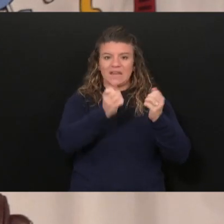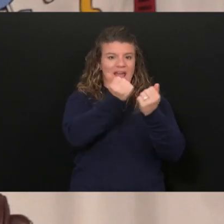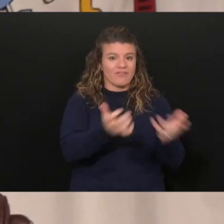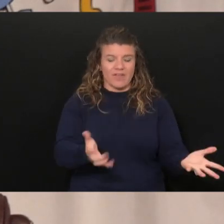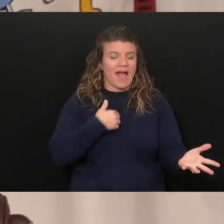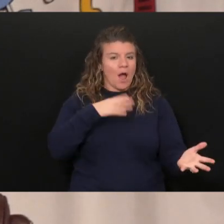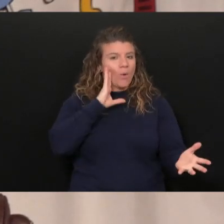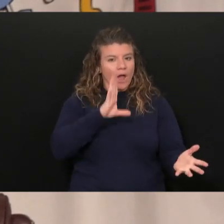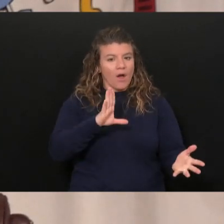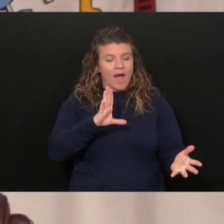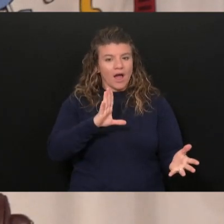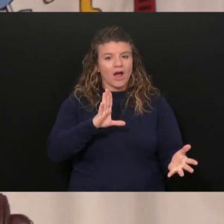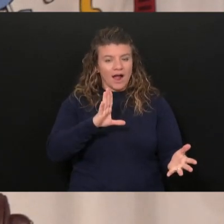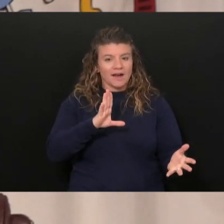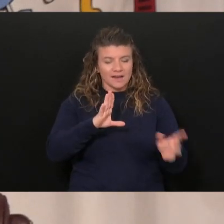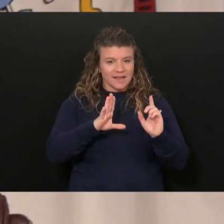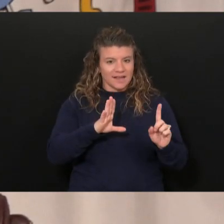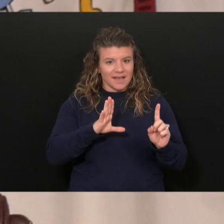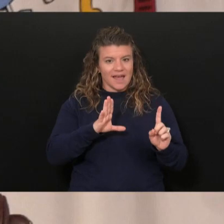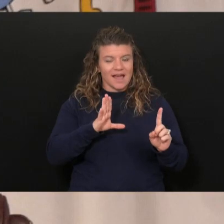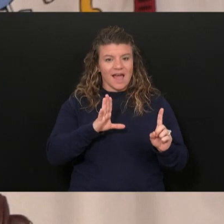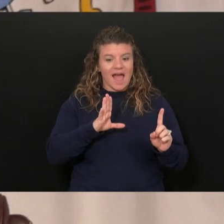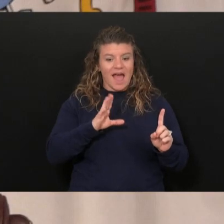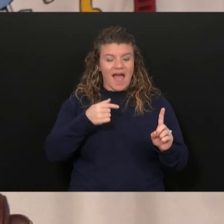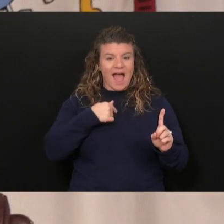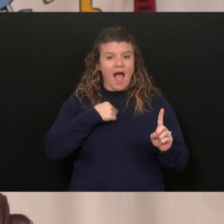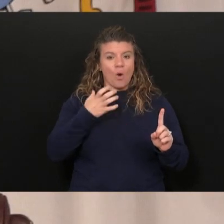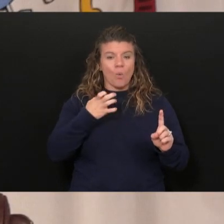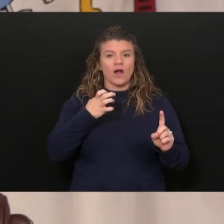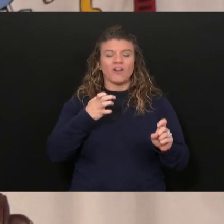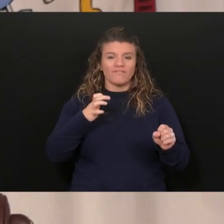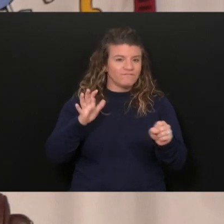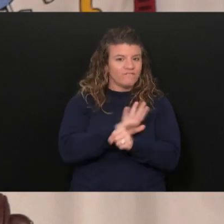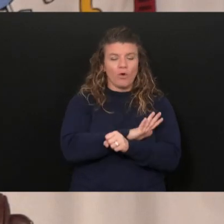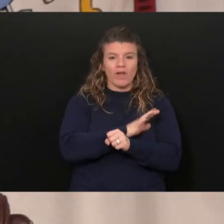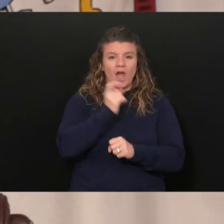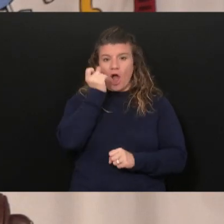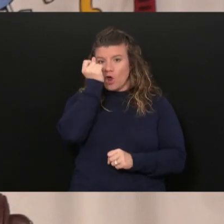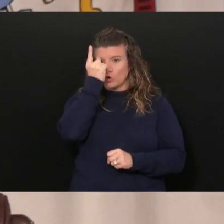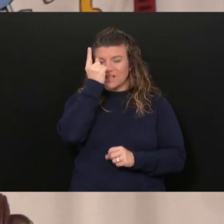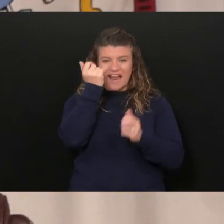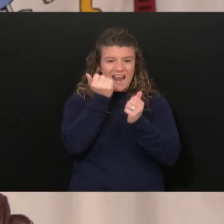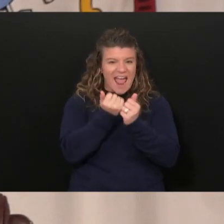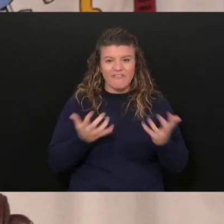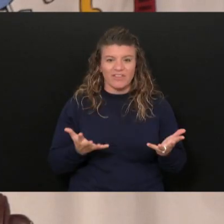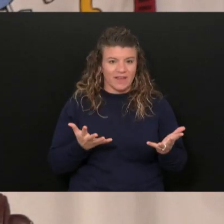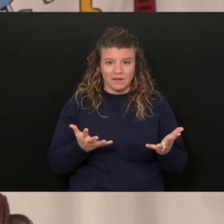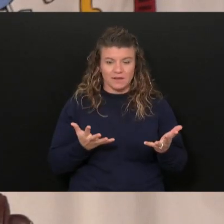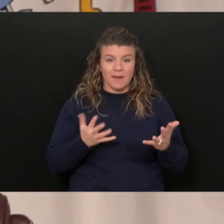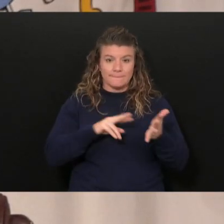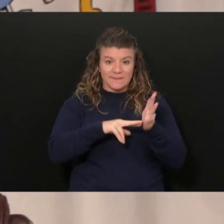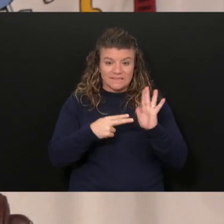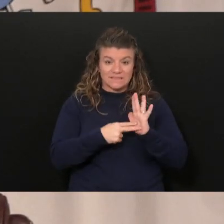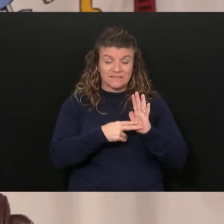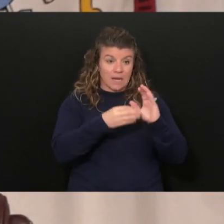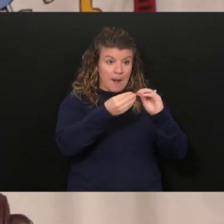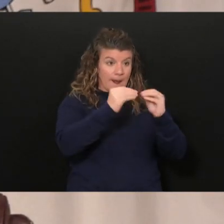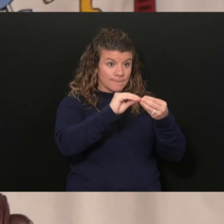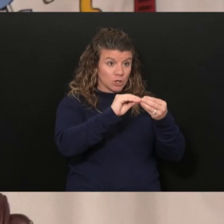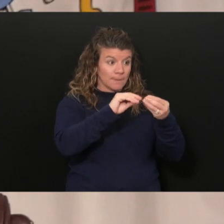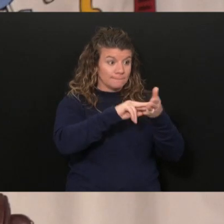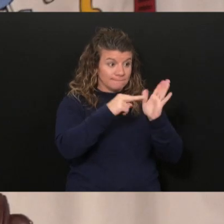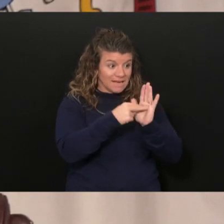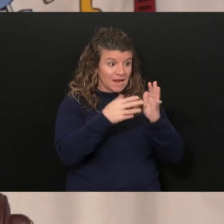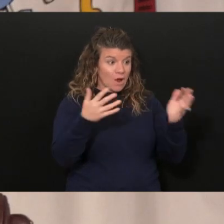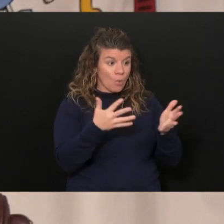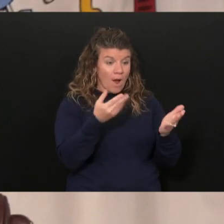I totally understand. I think I already do now, but I totally understand every single number, dollars coming in, dollars going